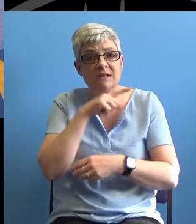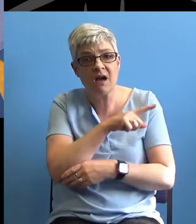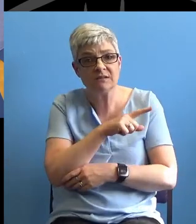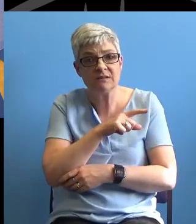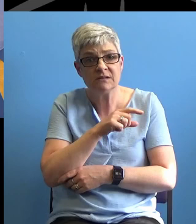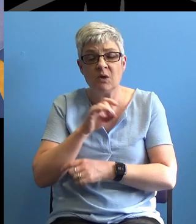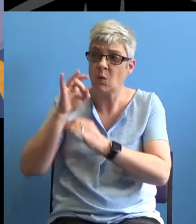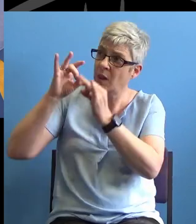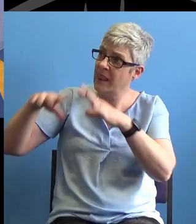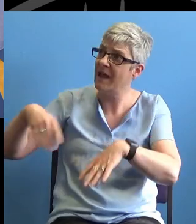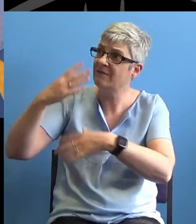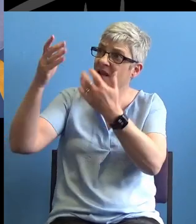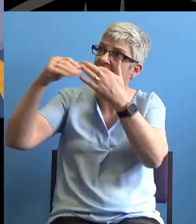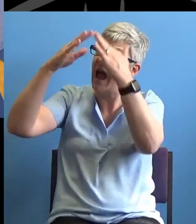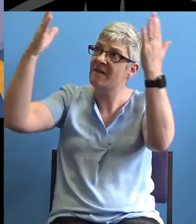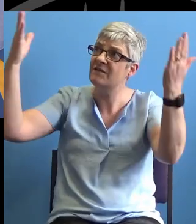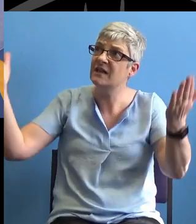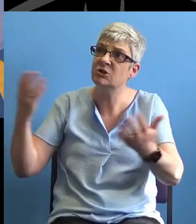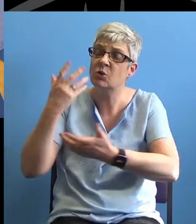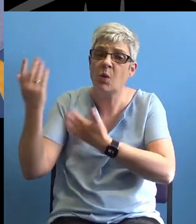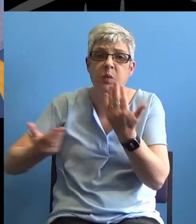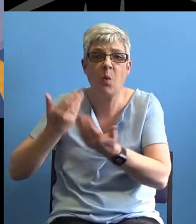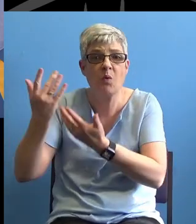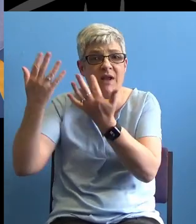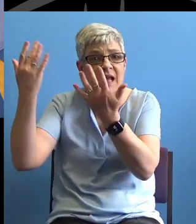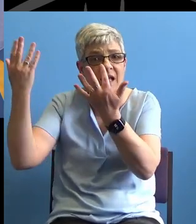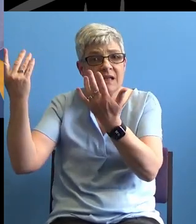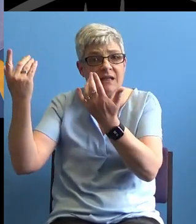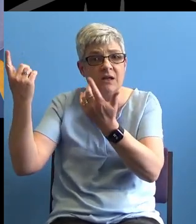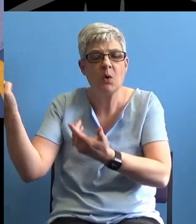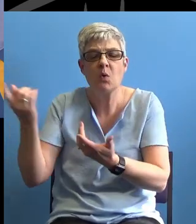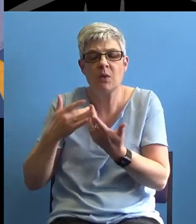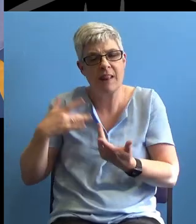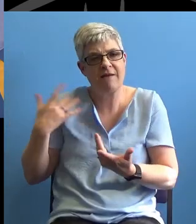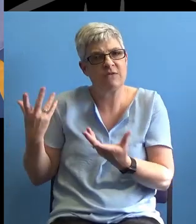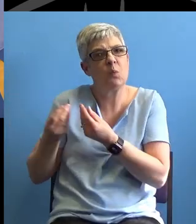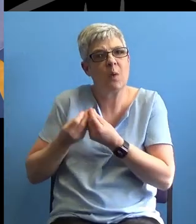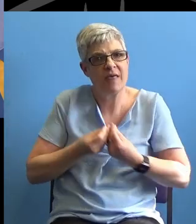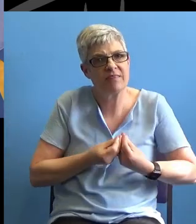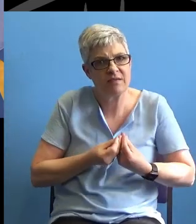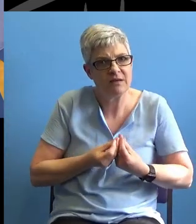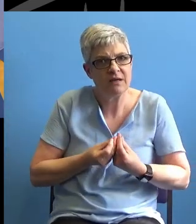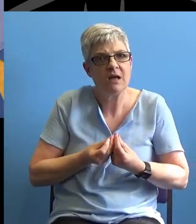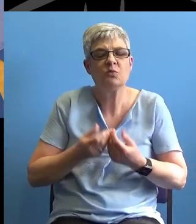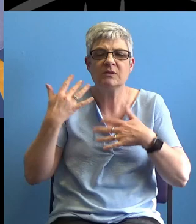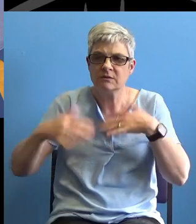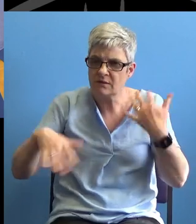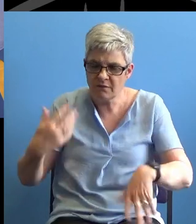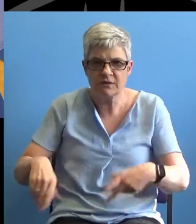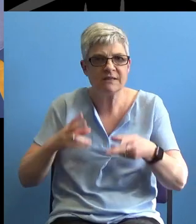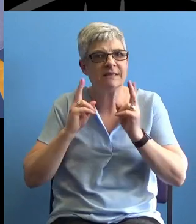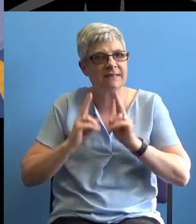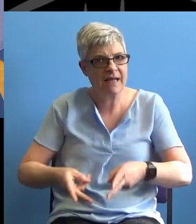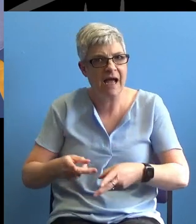heaven to live here alongside us, to suffer and die for us.